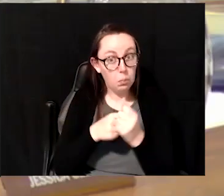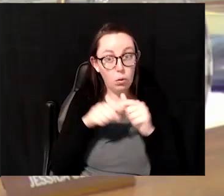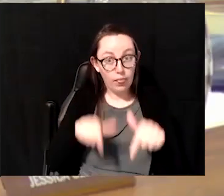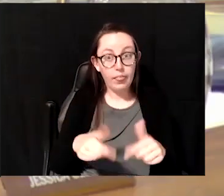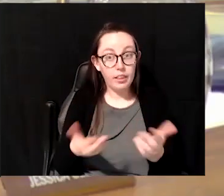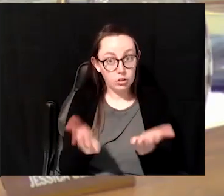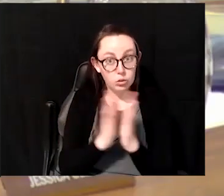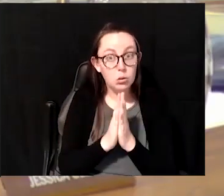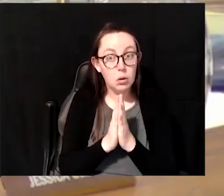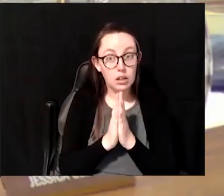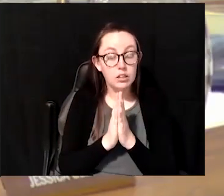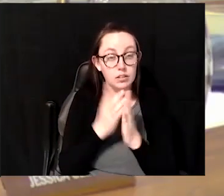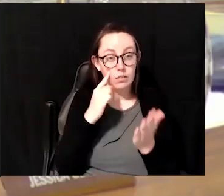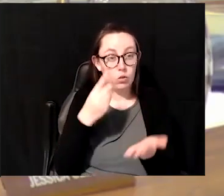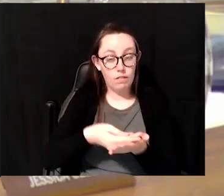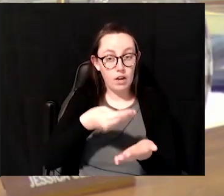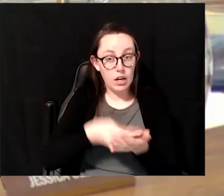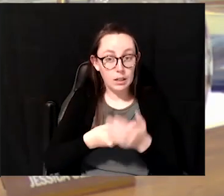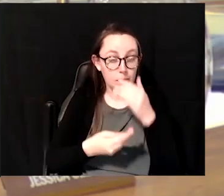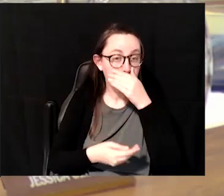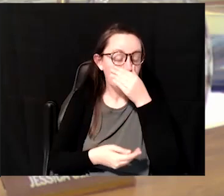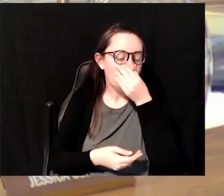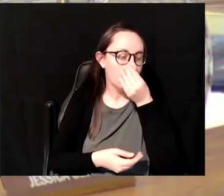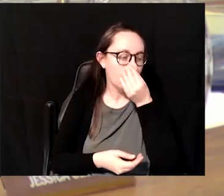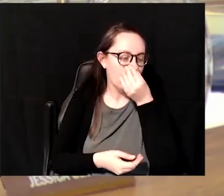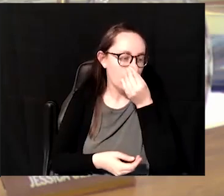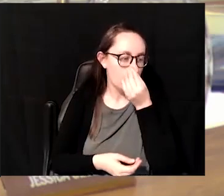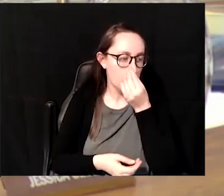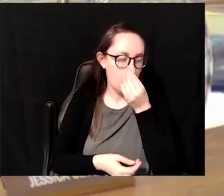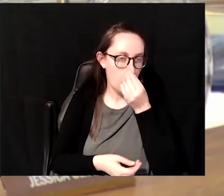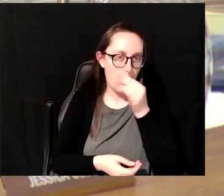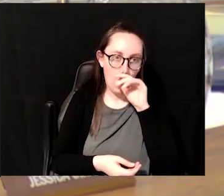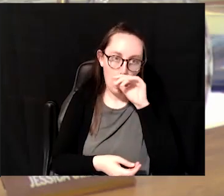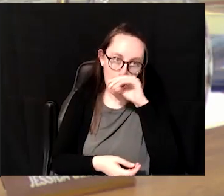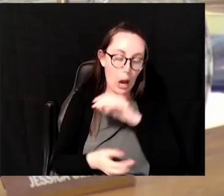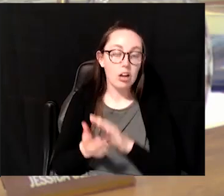for funding um I think your projects really